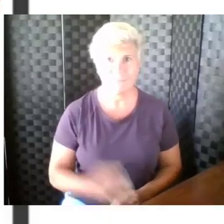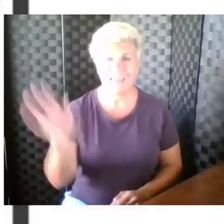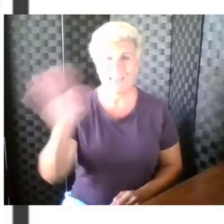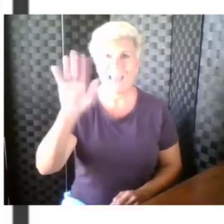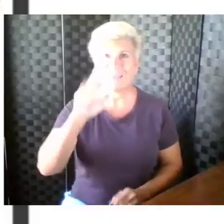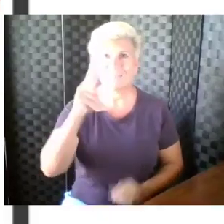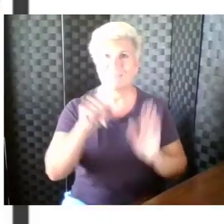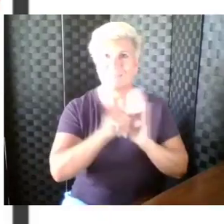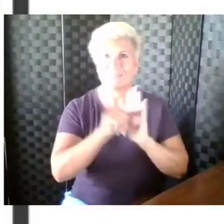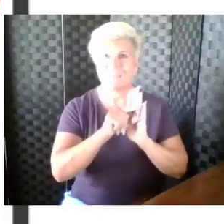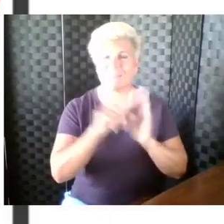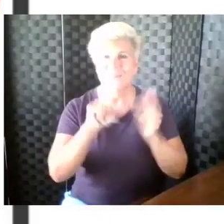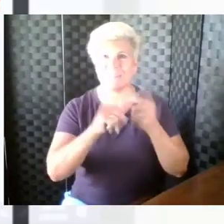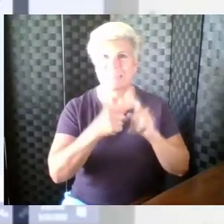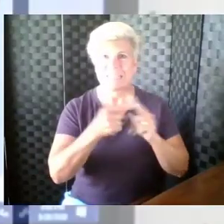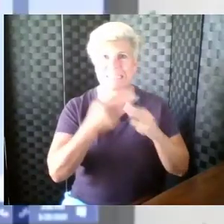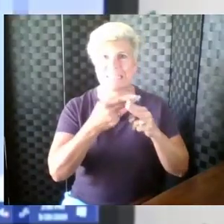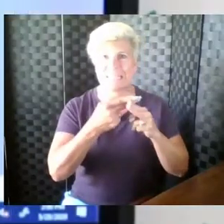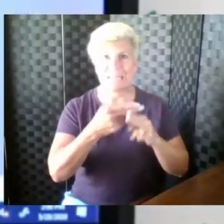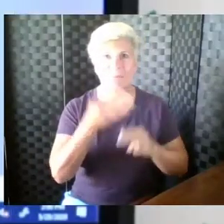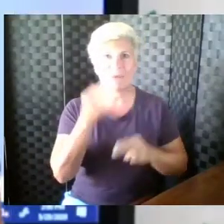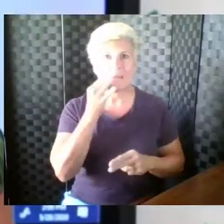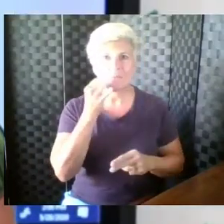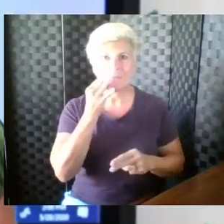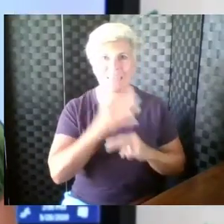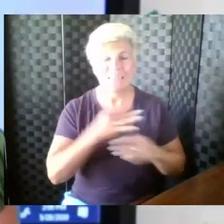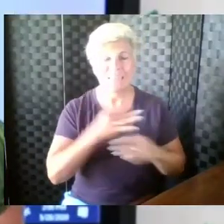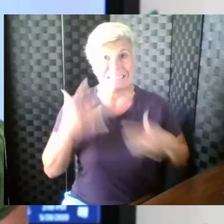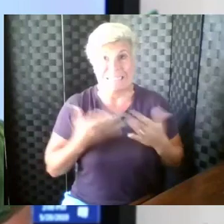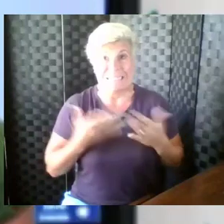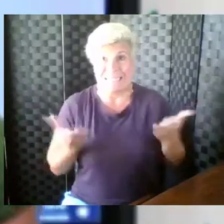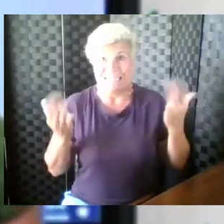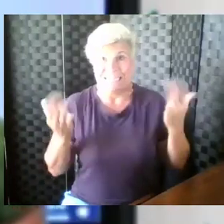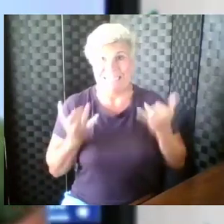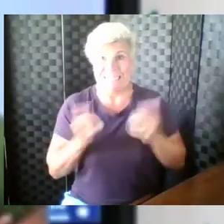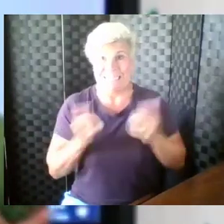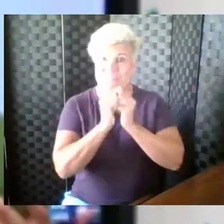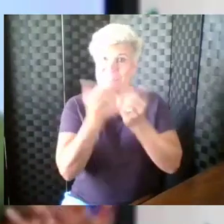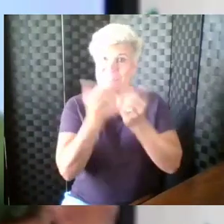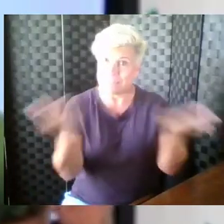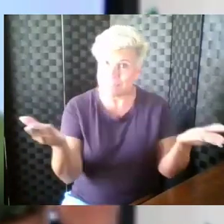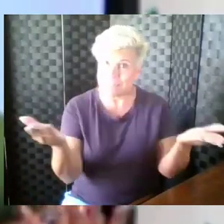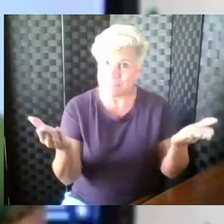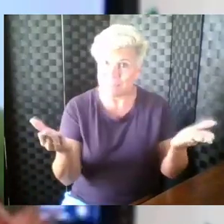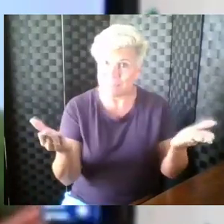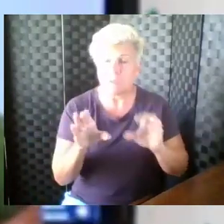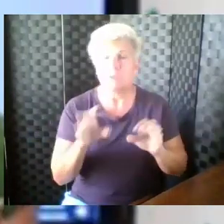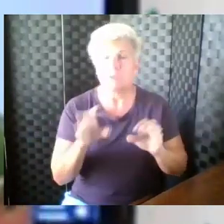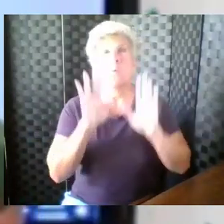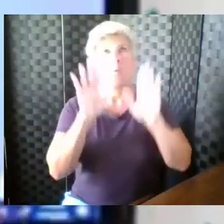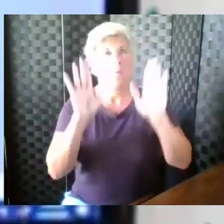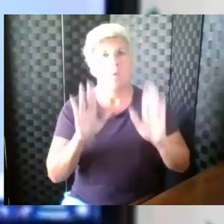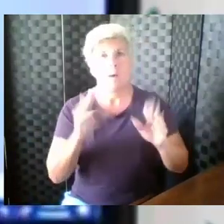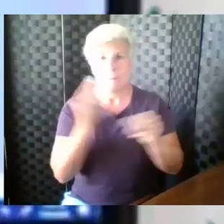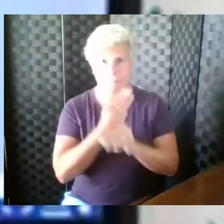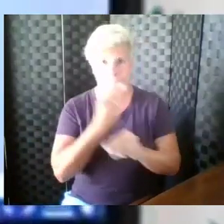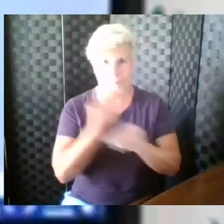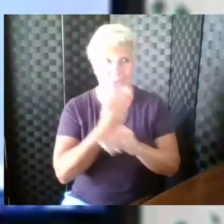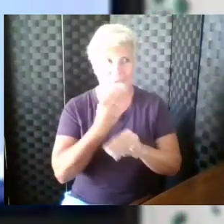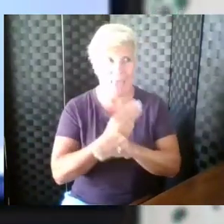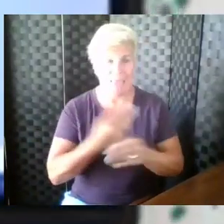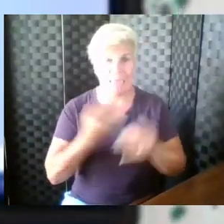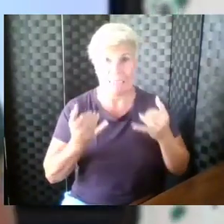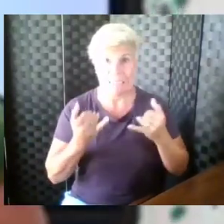Hi there, third grade friends. My name is Mrs. Hoffman, and I am so excited to be here with you today to do some really great math.